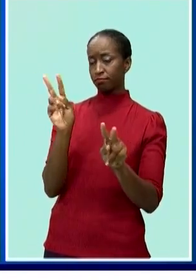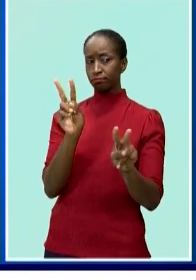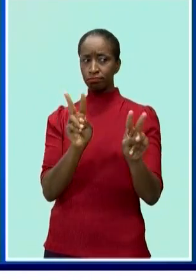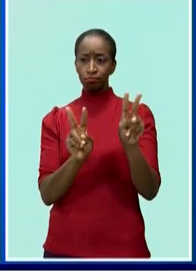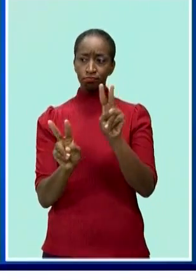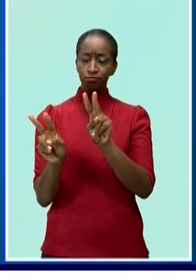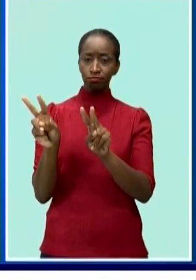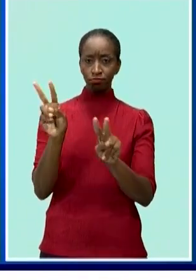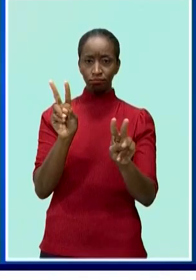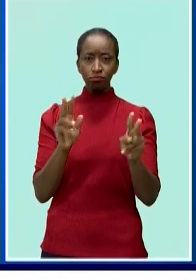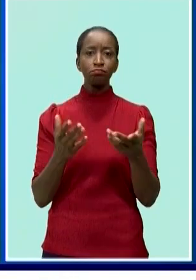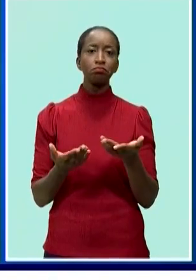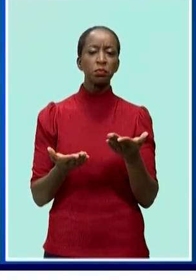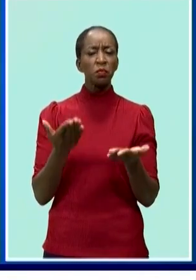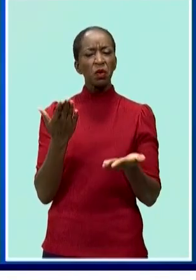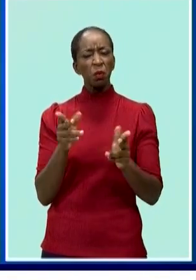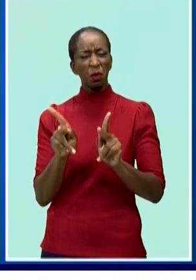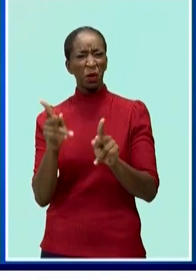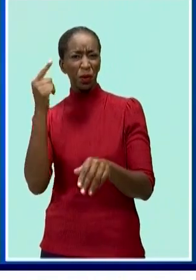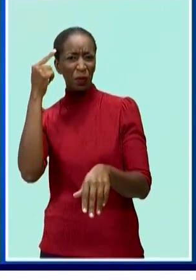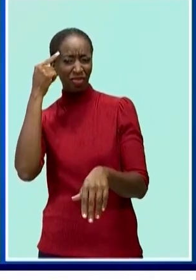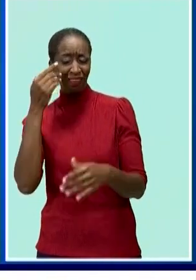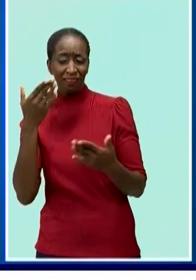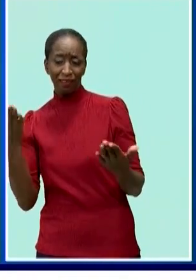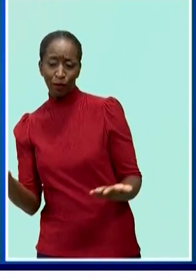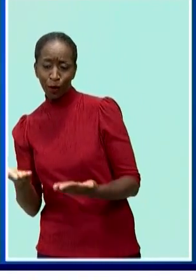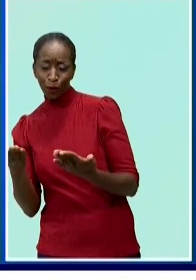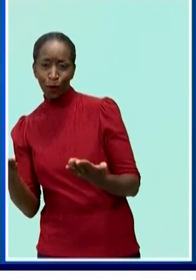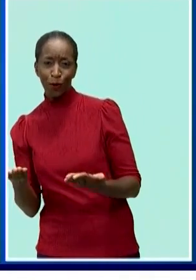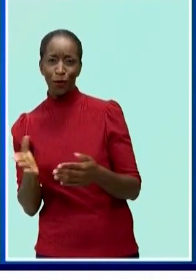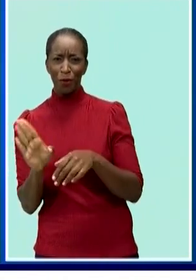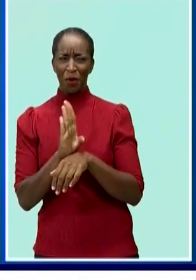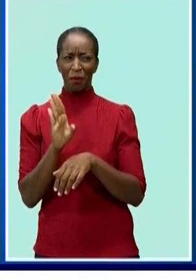is of no import in Barbados because we're a small domicile.